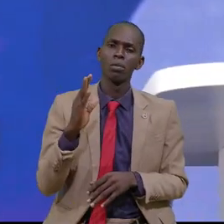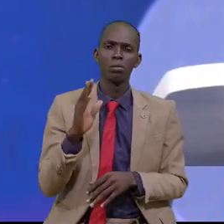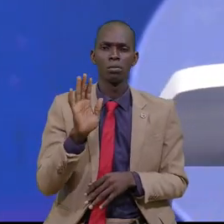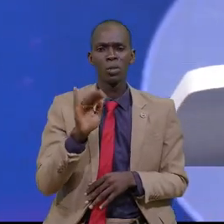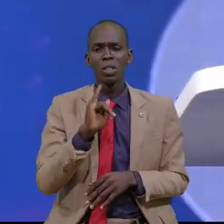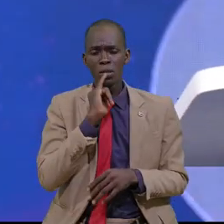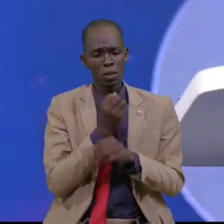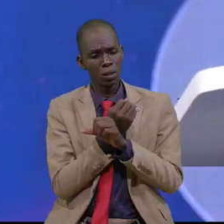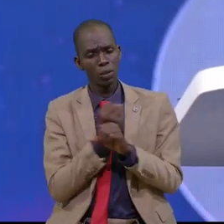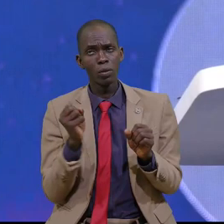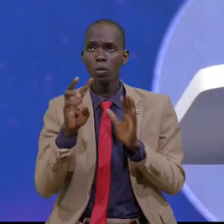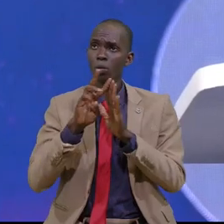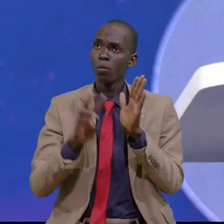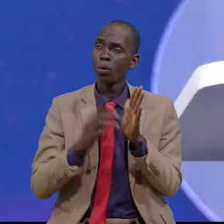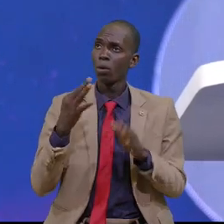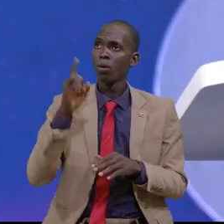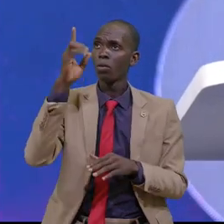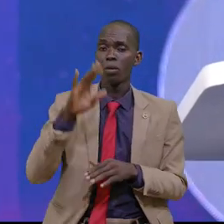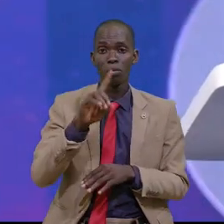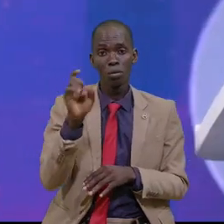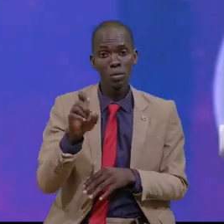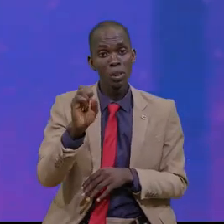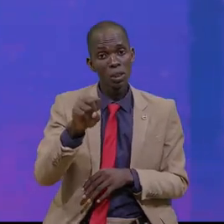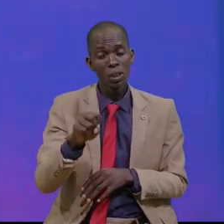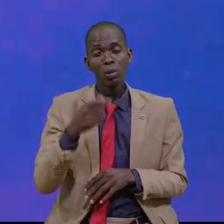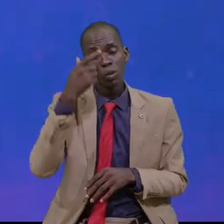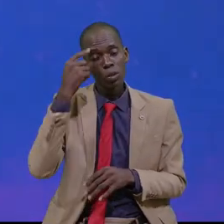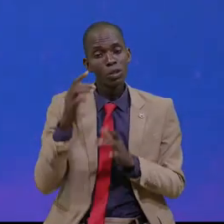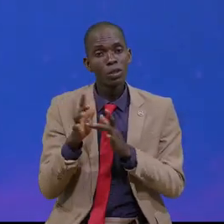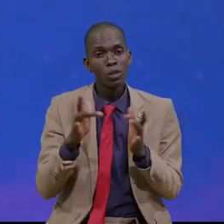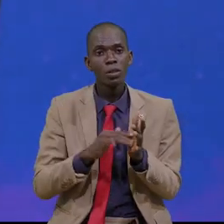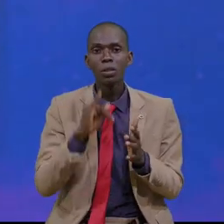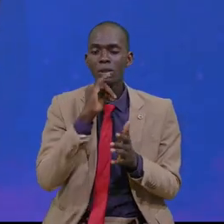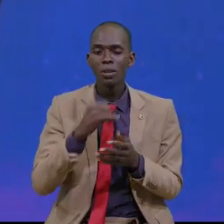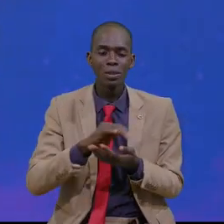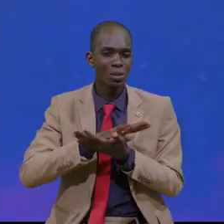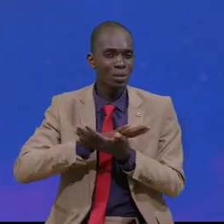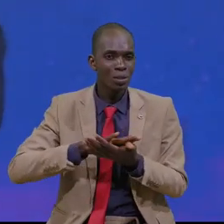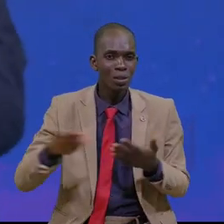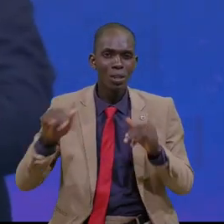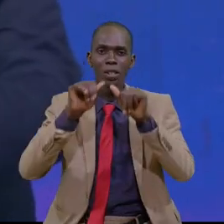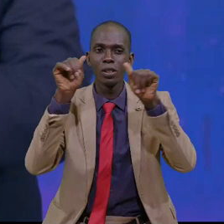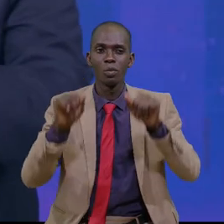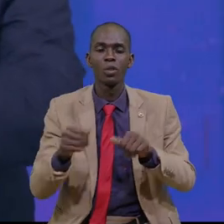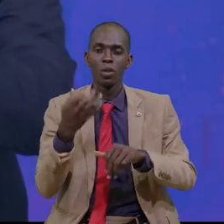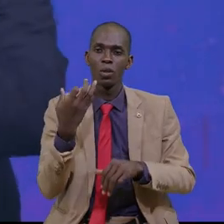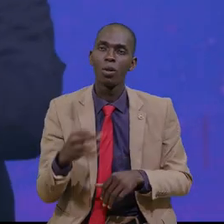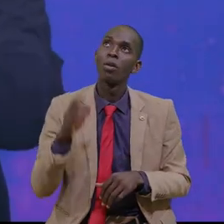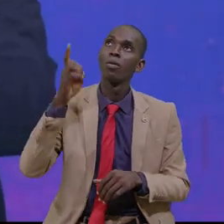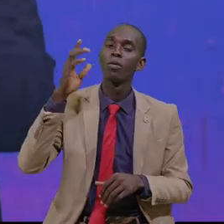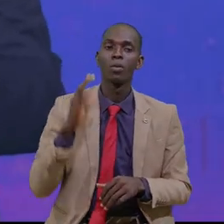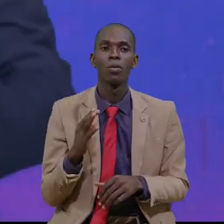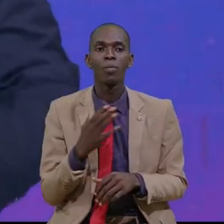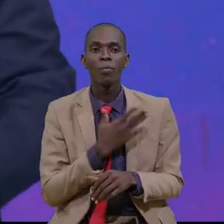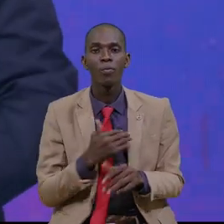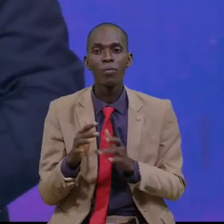Jesus is the expression of the will of God. Is healing the will of God? Yes, because he did that. And Jesus